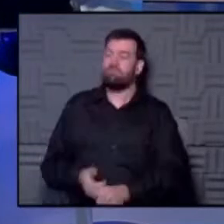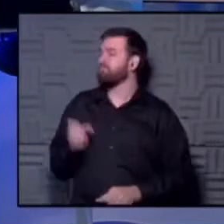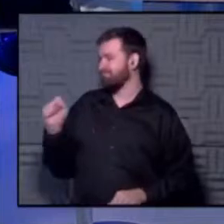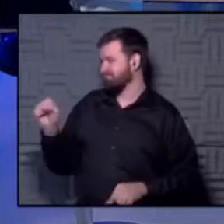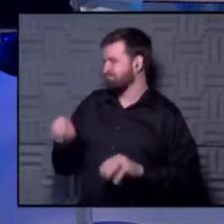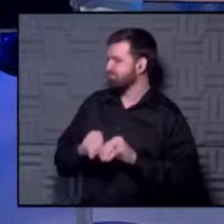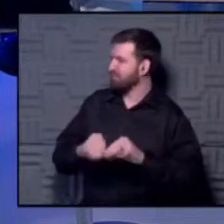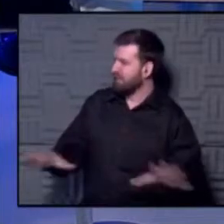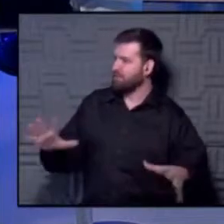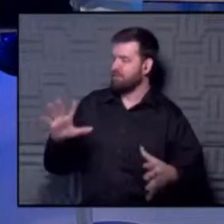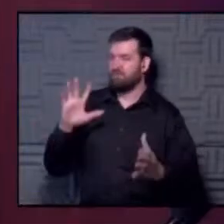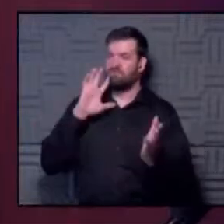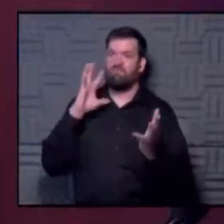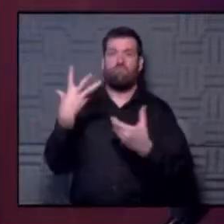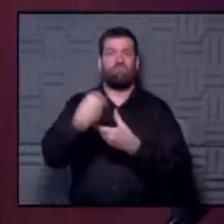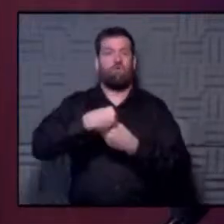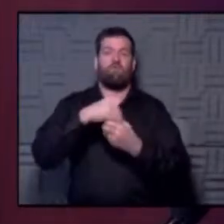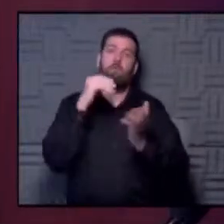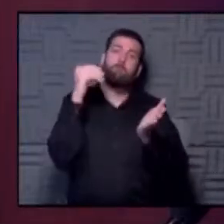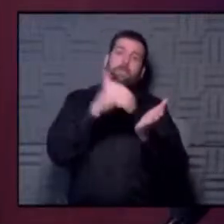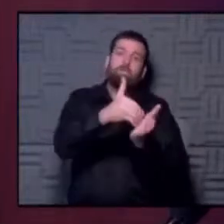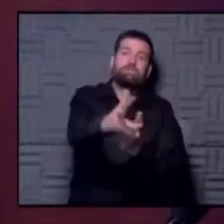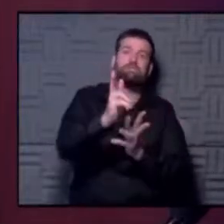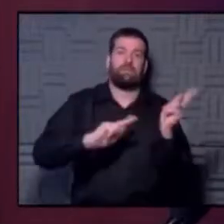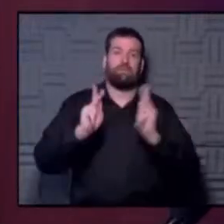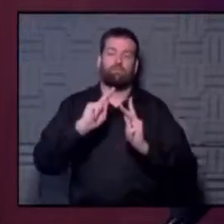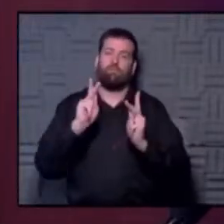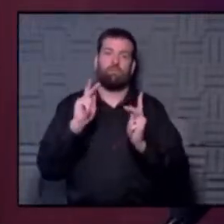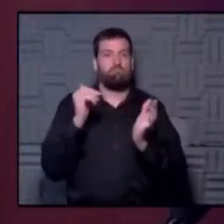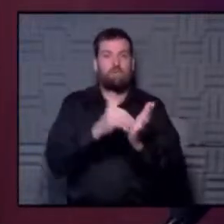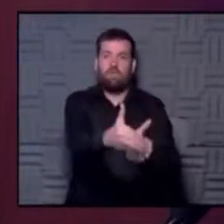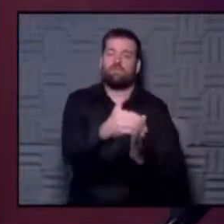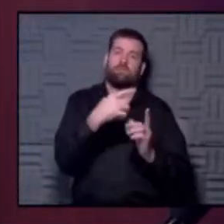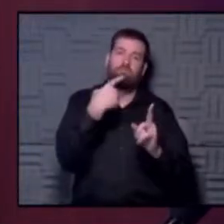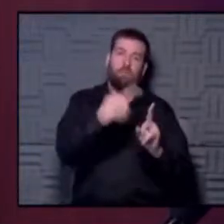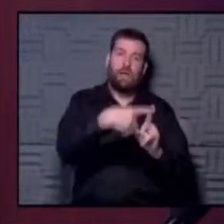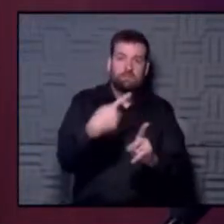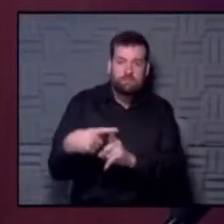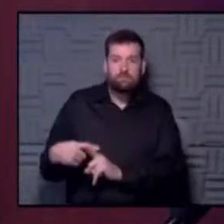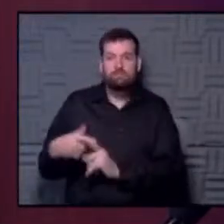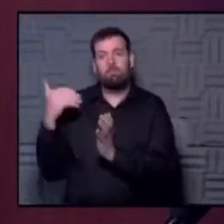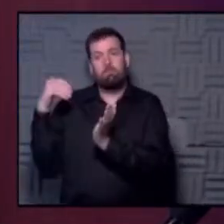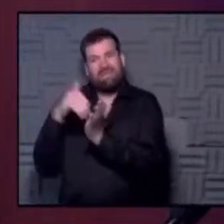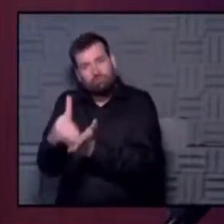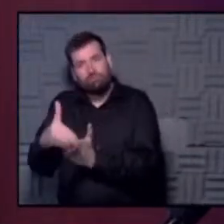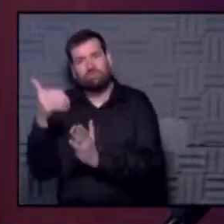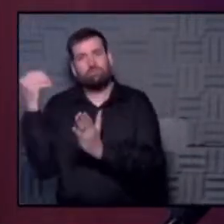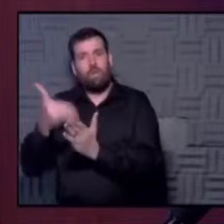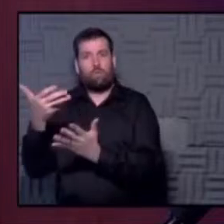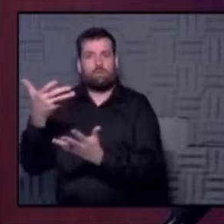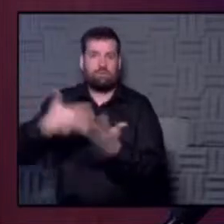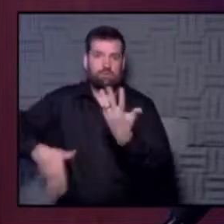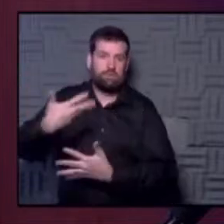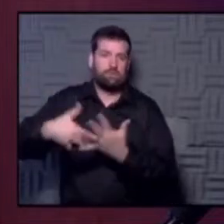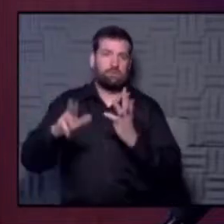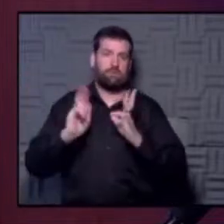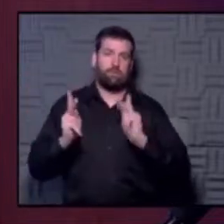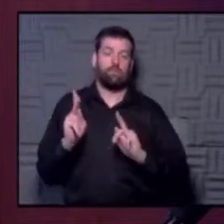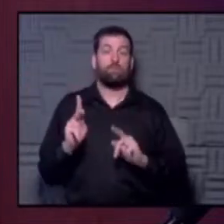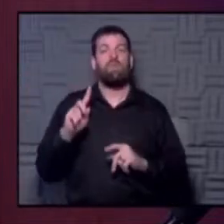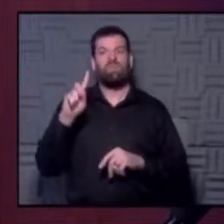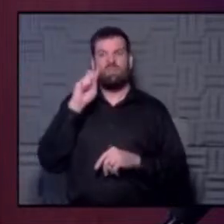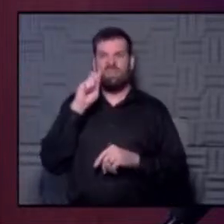by definition involve millions of people and individuals, millions of positives, millions of close contacts. And so when you think about